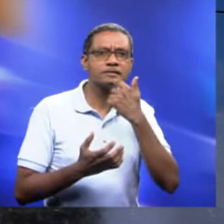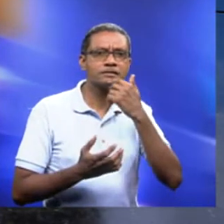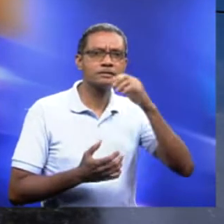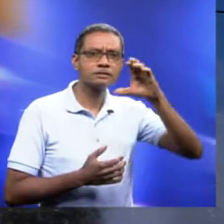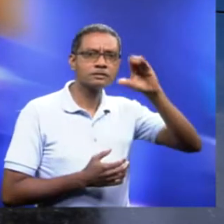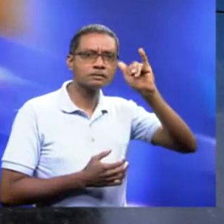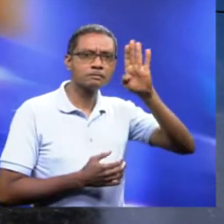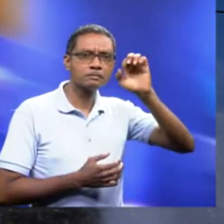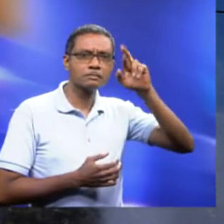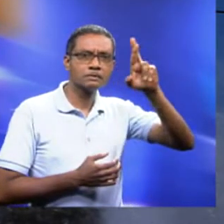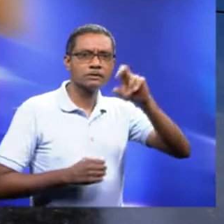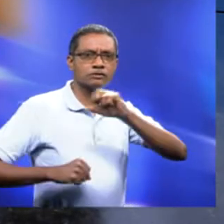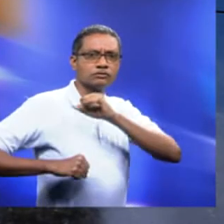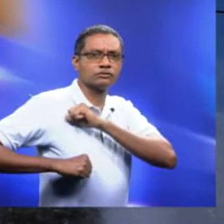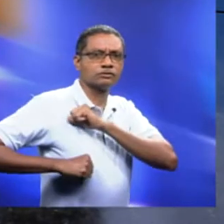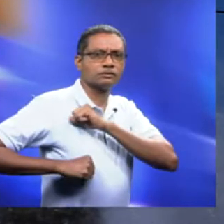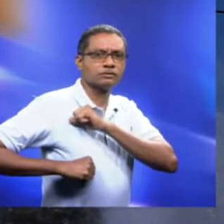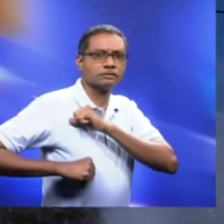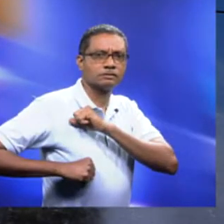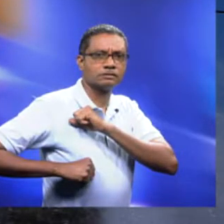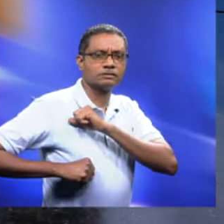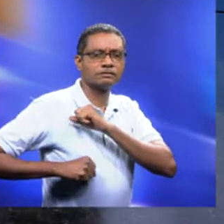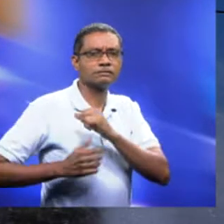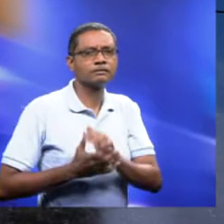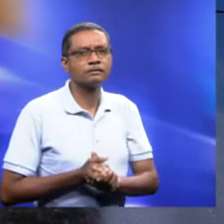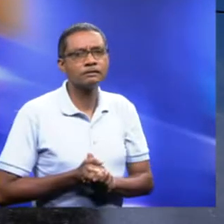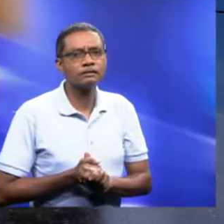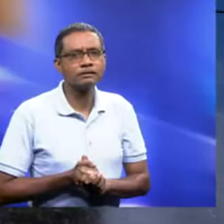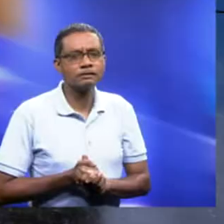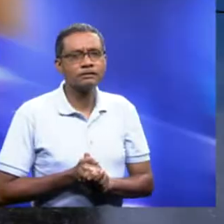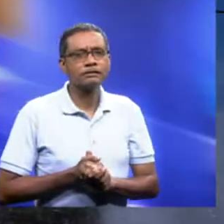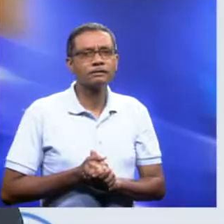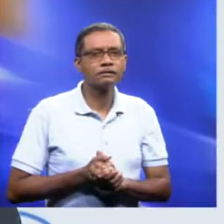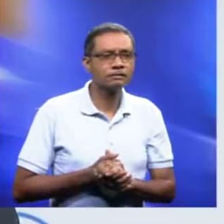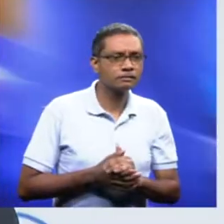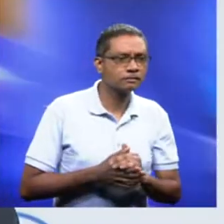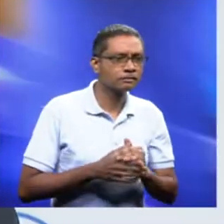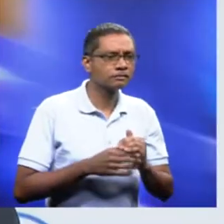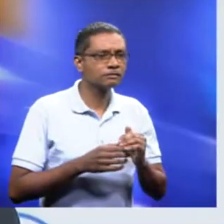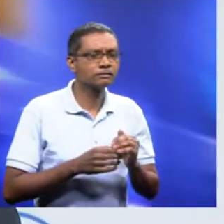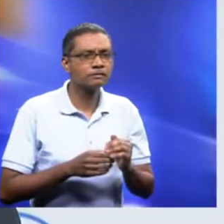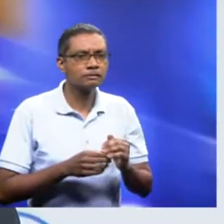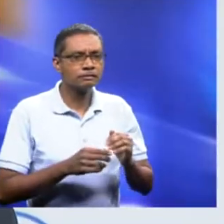cybersecurity in the context of the individual, the company, Trinidad and Tobago,